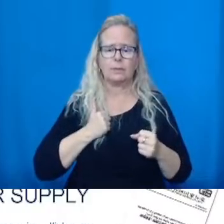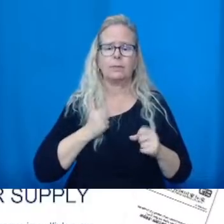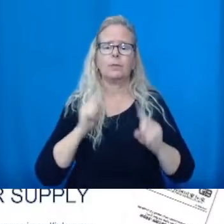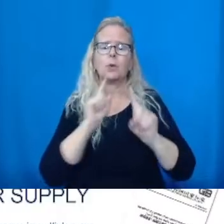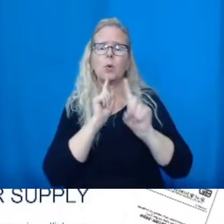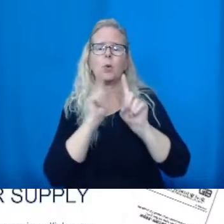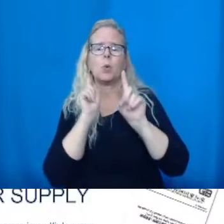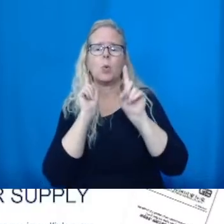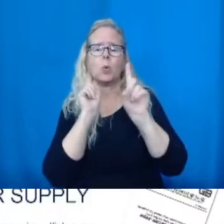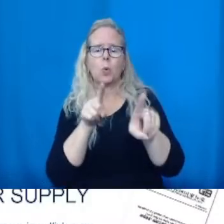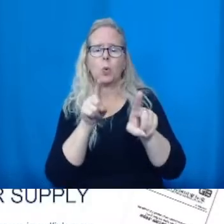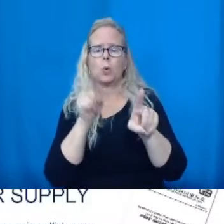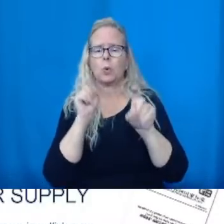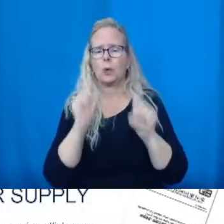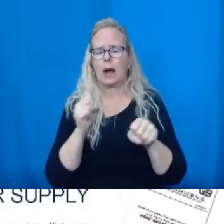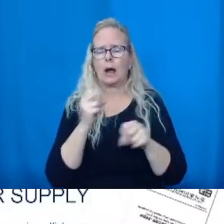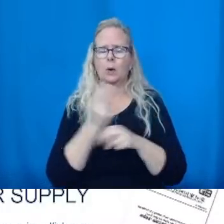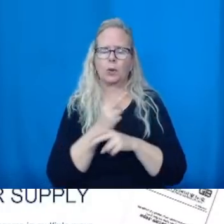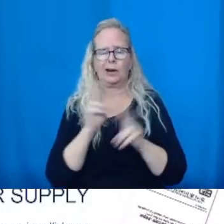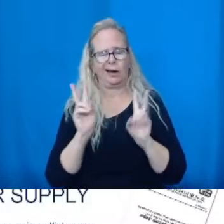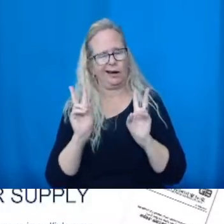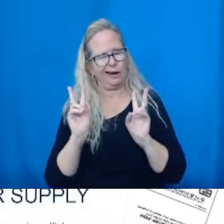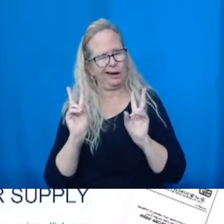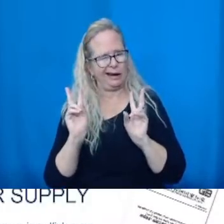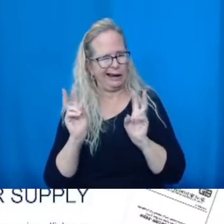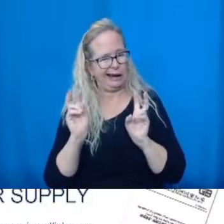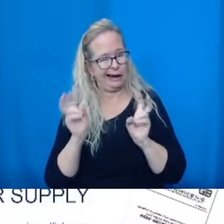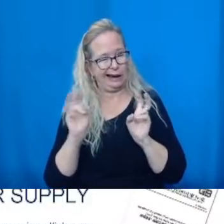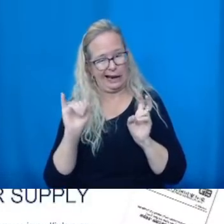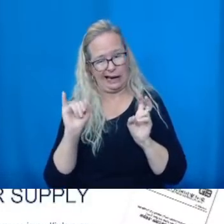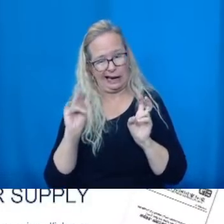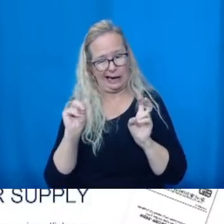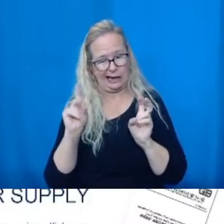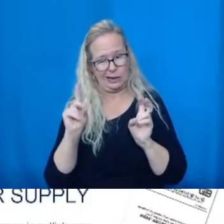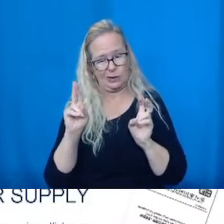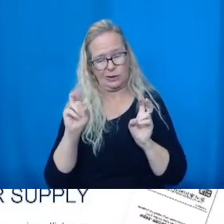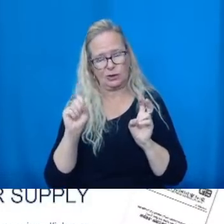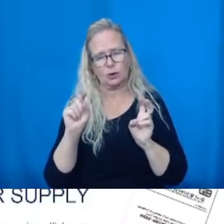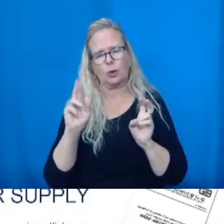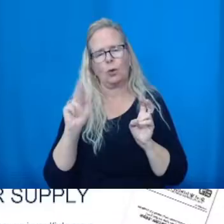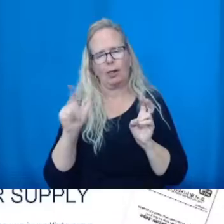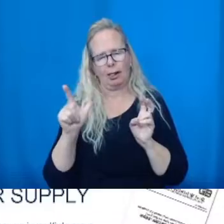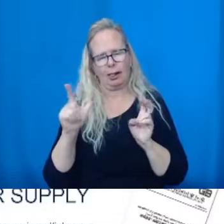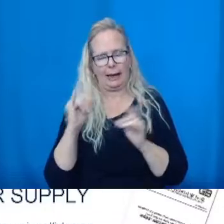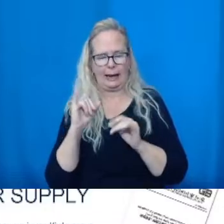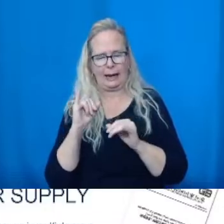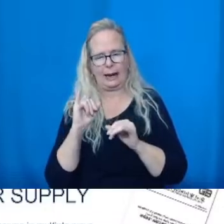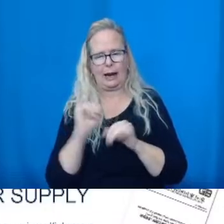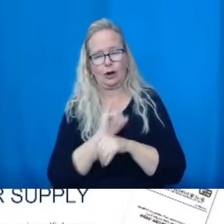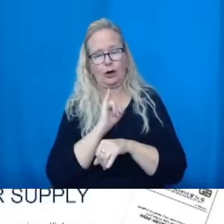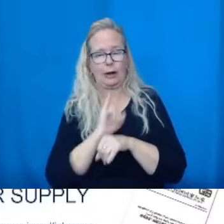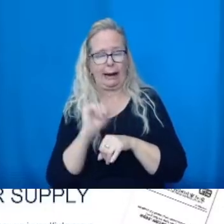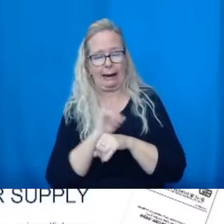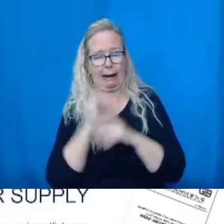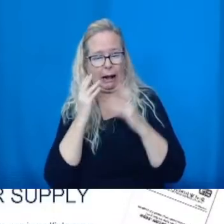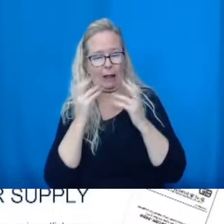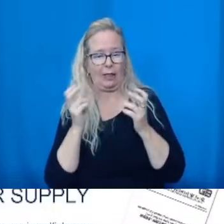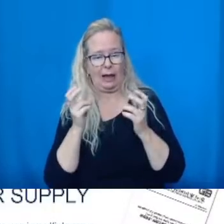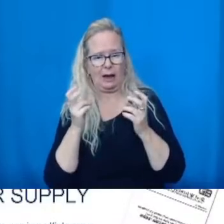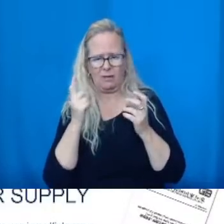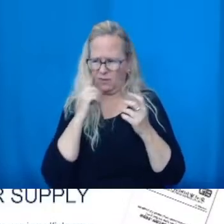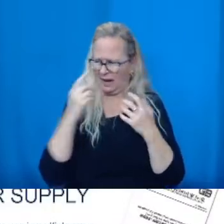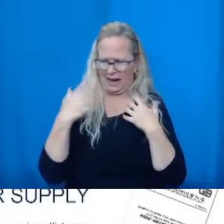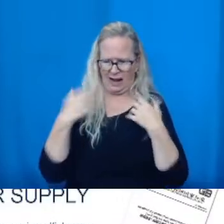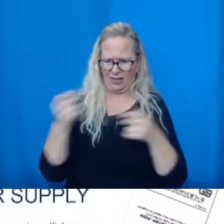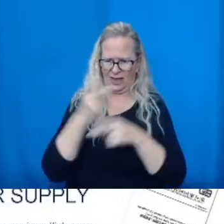healthcare. And this was interesting to those of us that have been in the business because in terms of the design standards, the performance requirements,